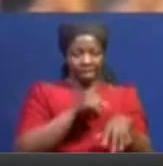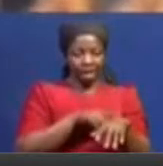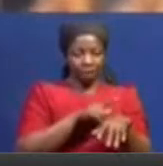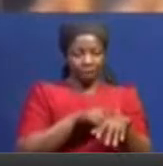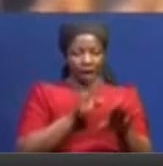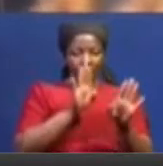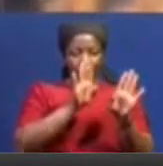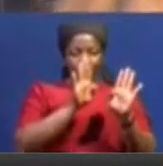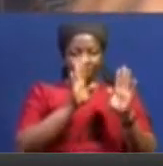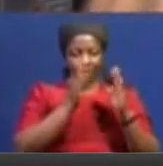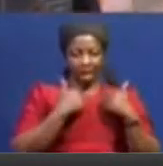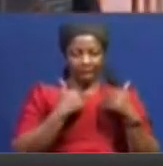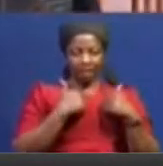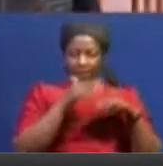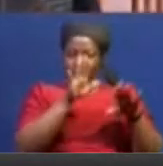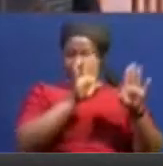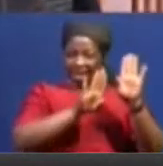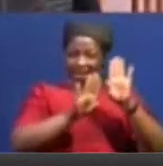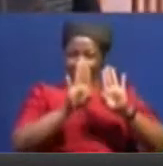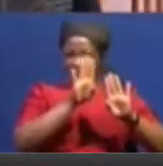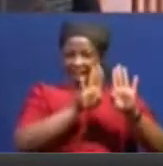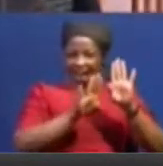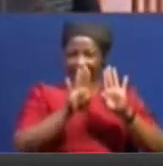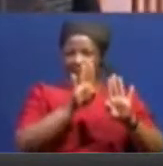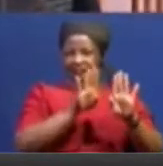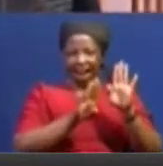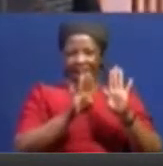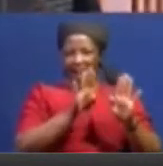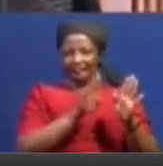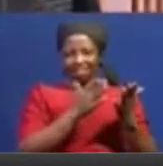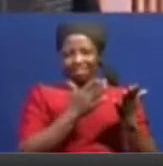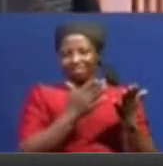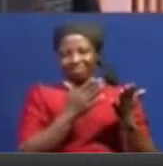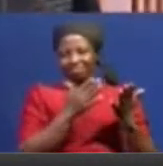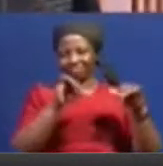gray areas in professional life?